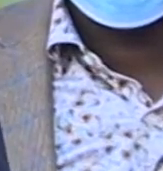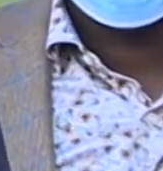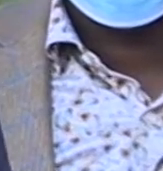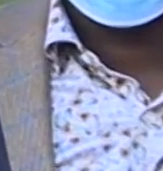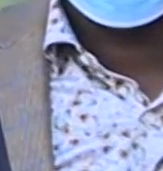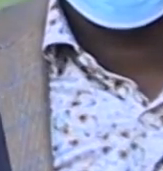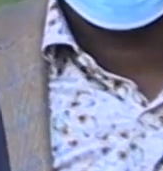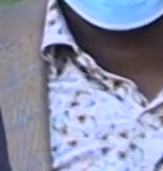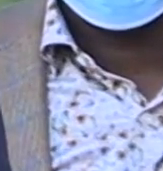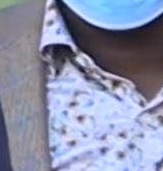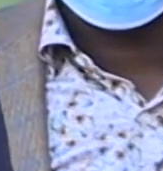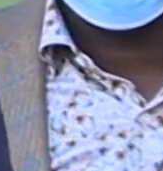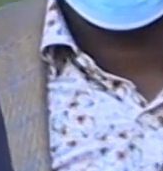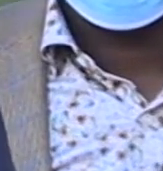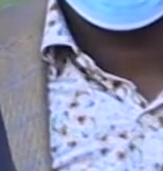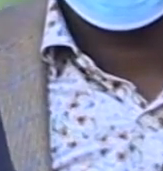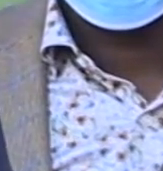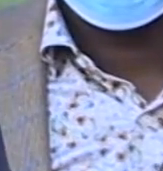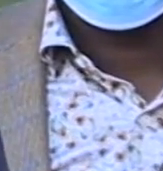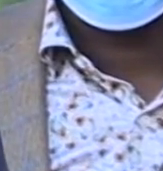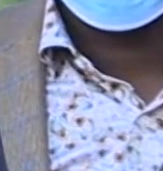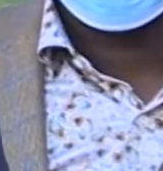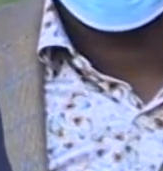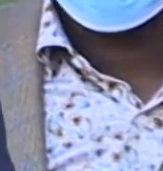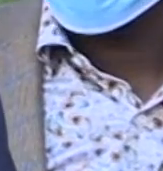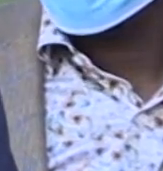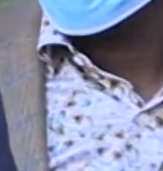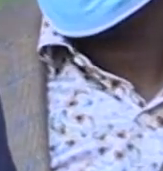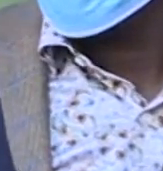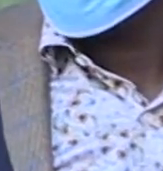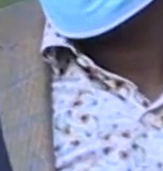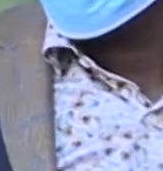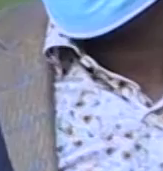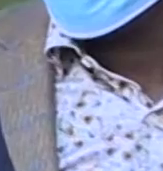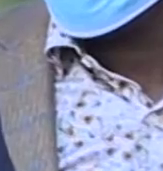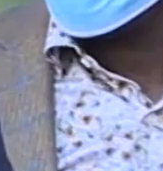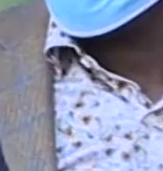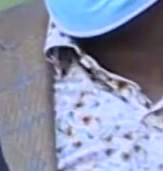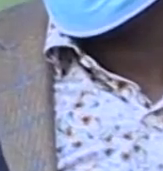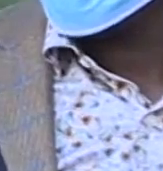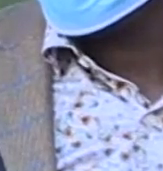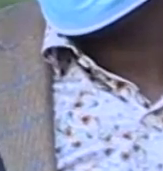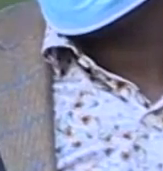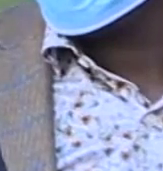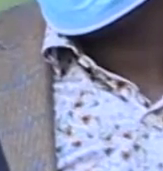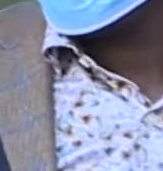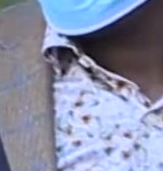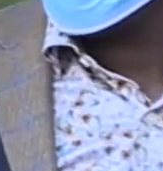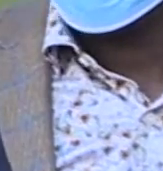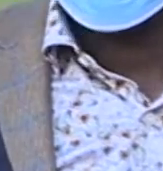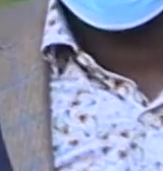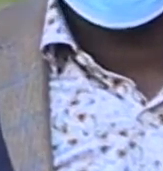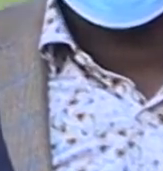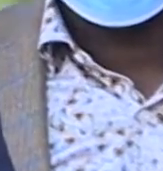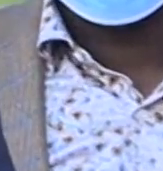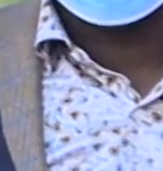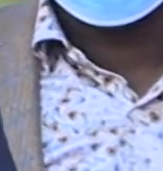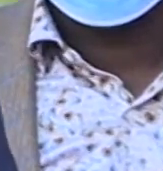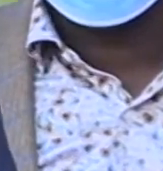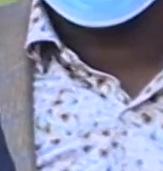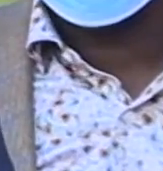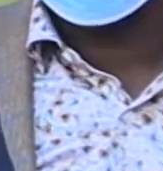We admire the way you have worked as a team and the way your effort has managed to